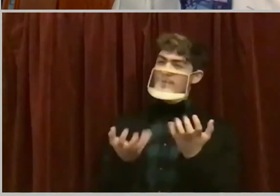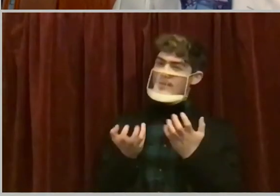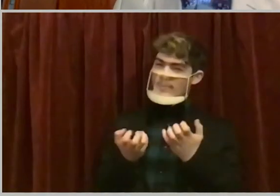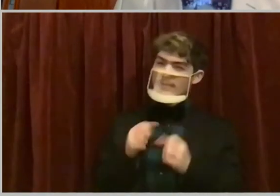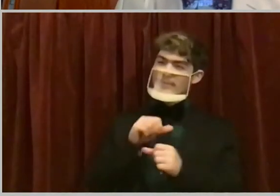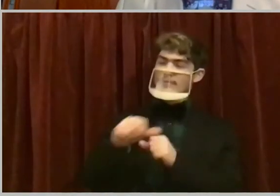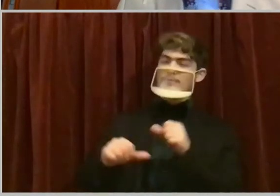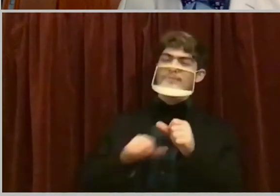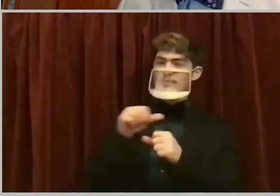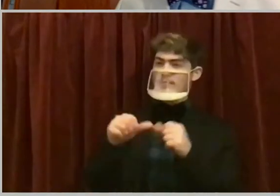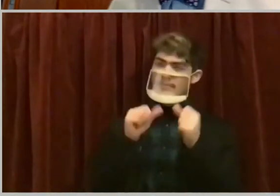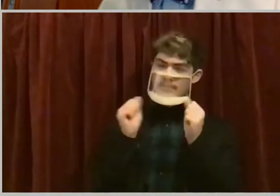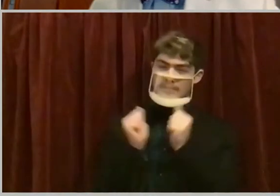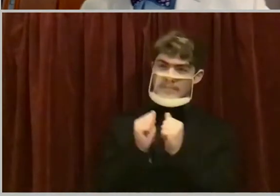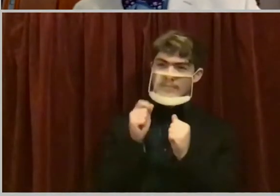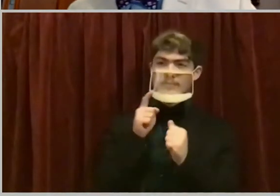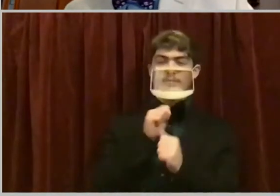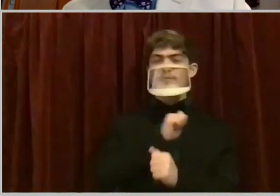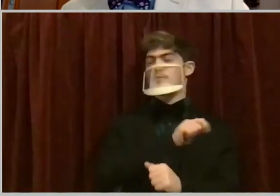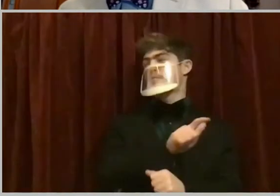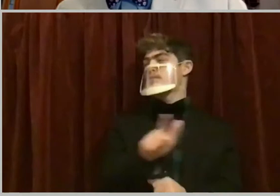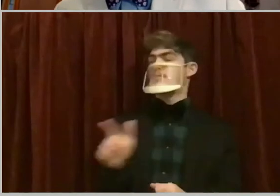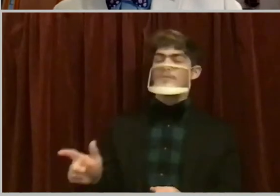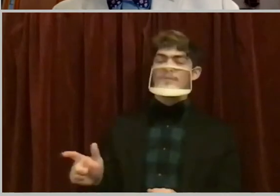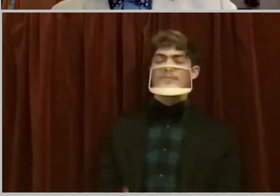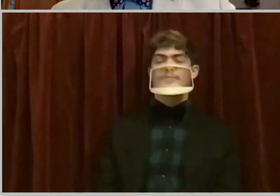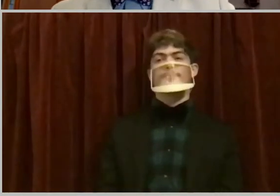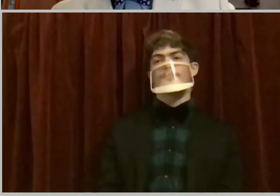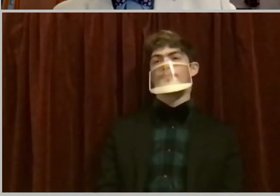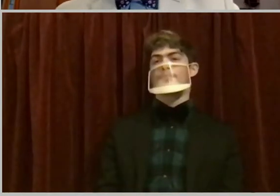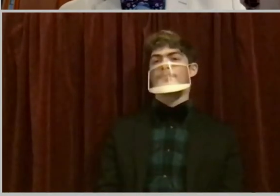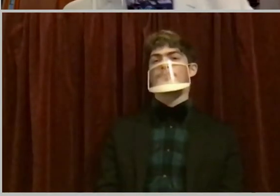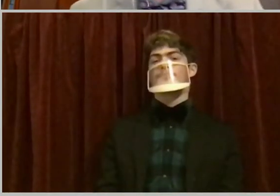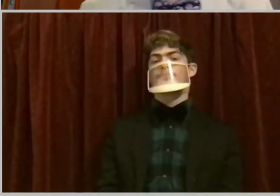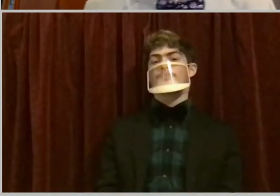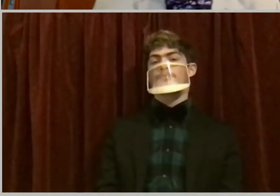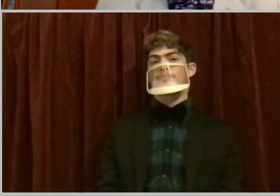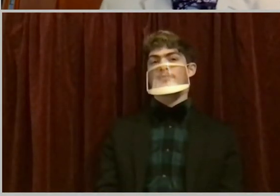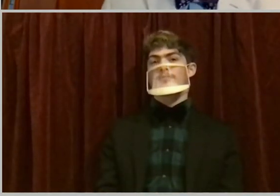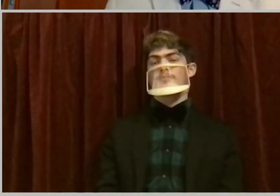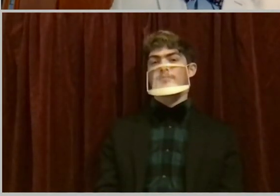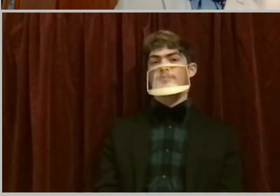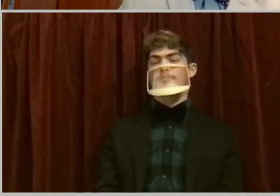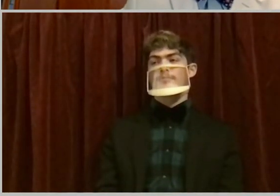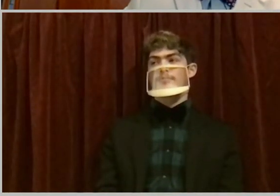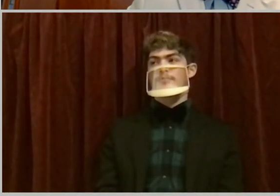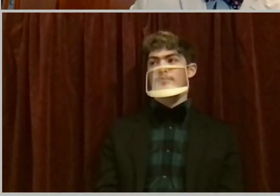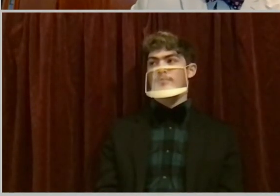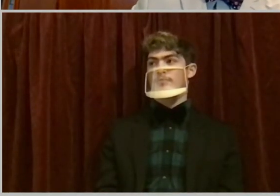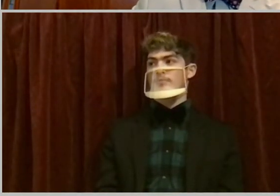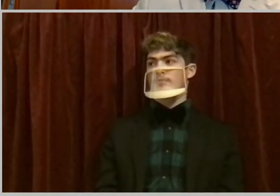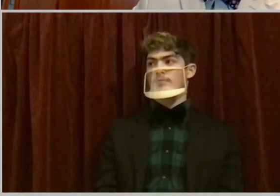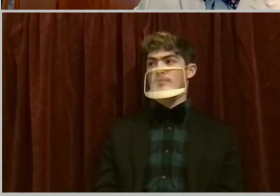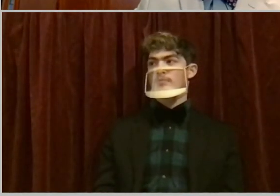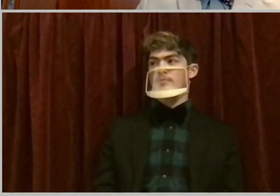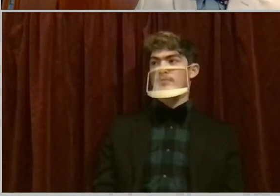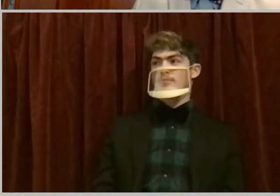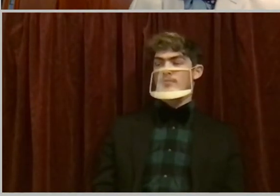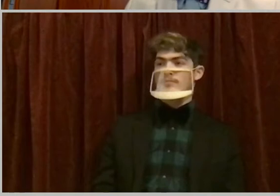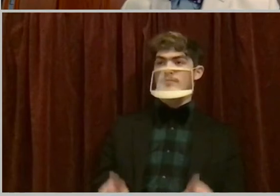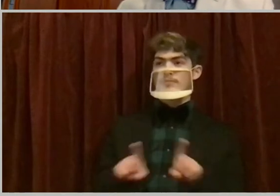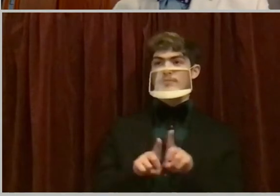you, in all of his creation. He is responsive, as any parent would